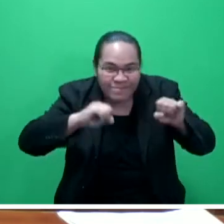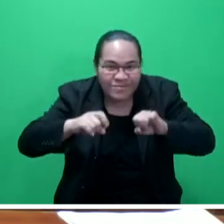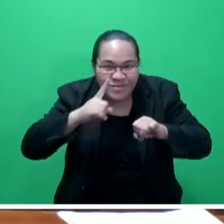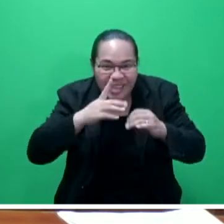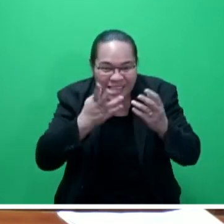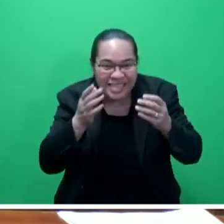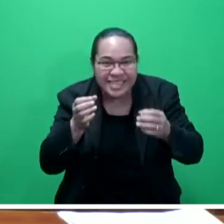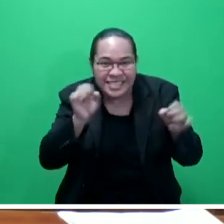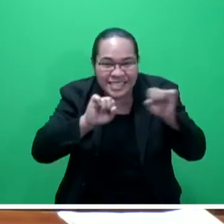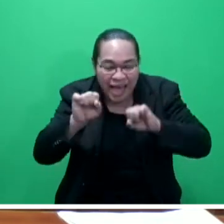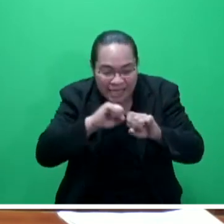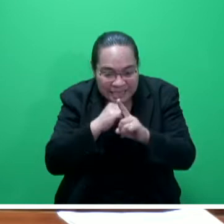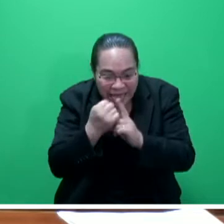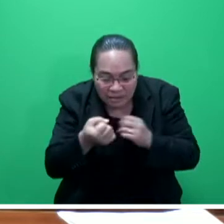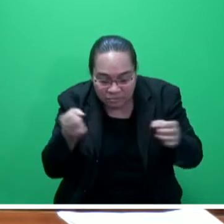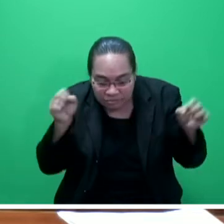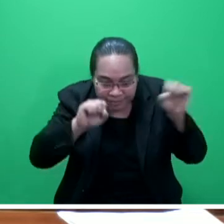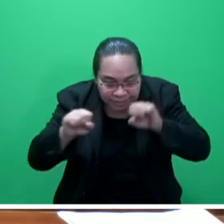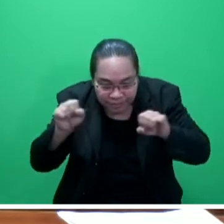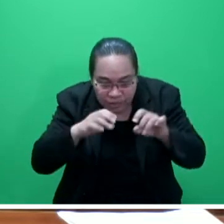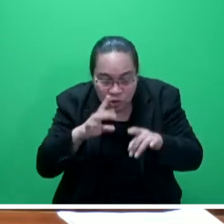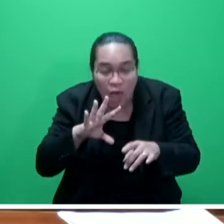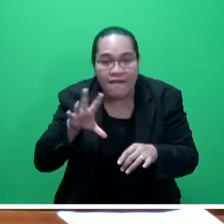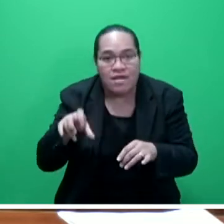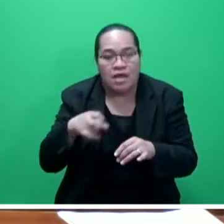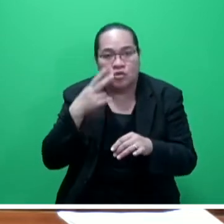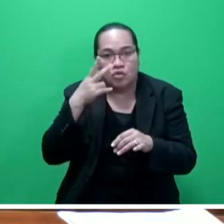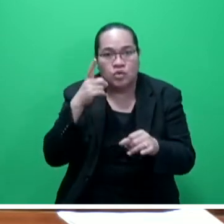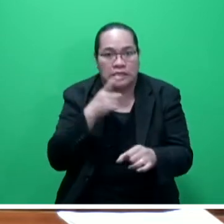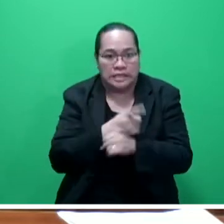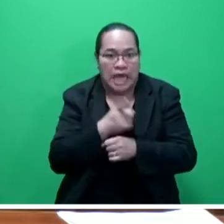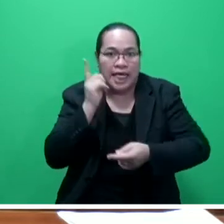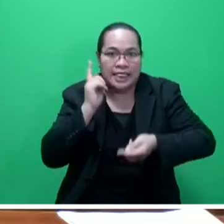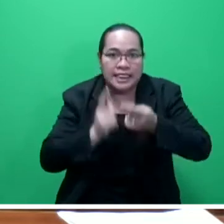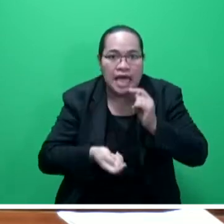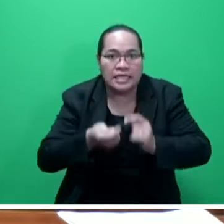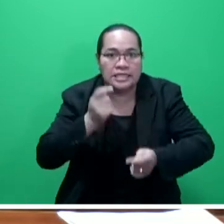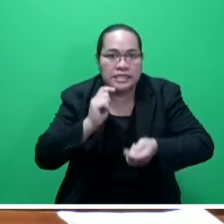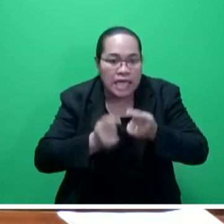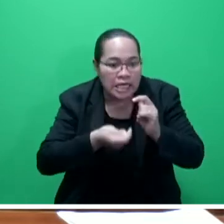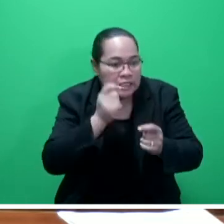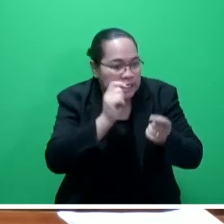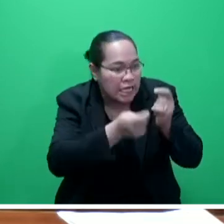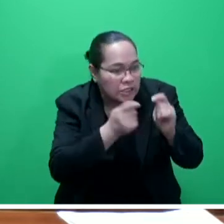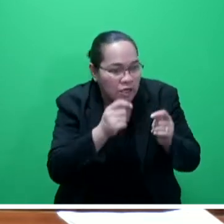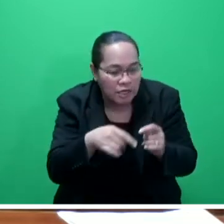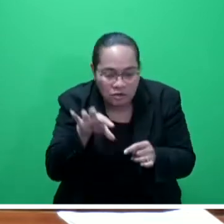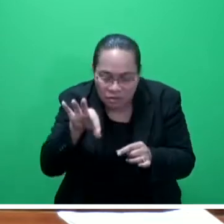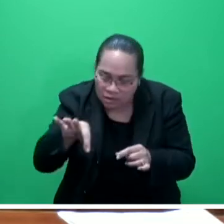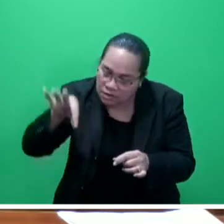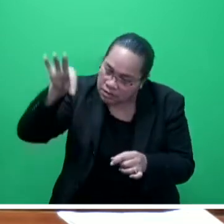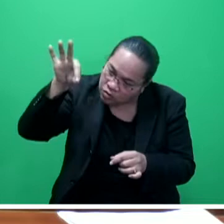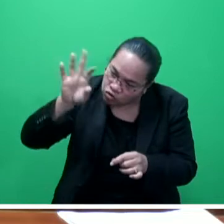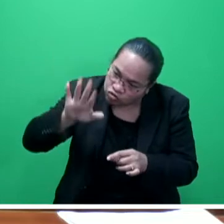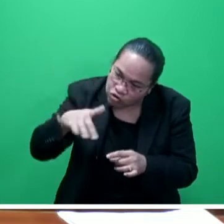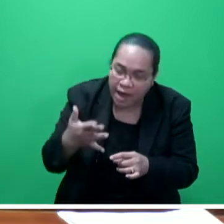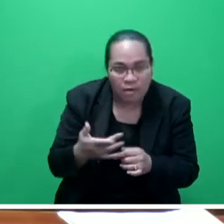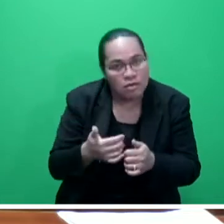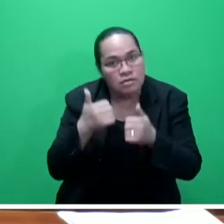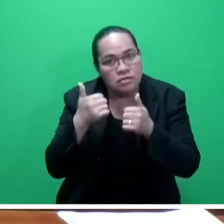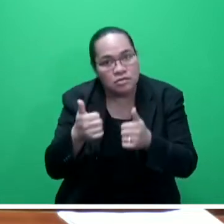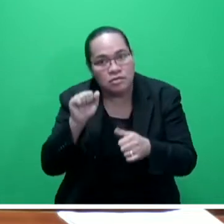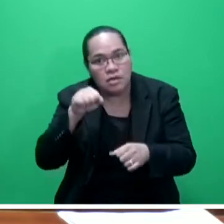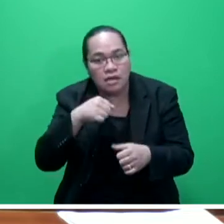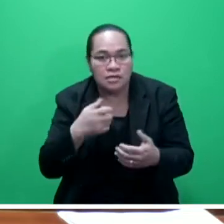around Fiji and also does fortnightly testing for water quality sampling, especially for the Vaturu